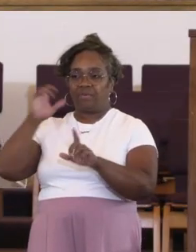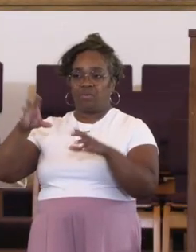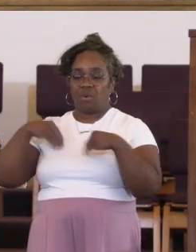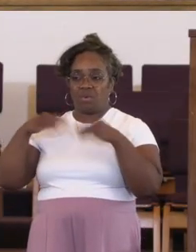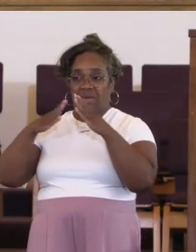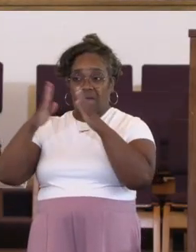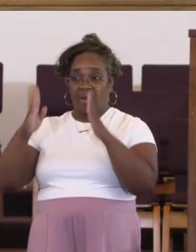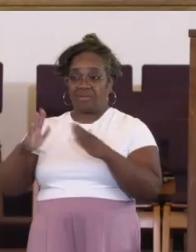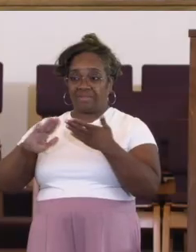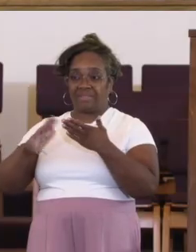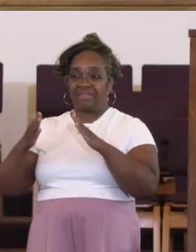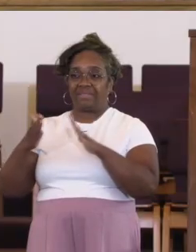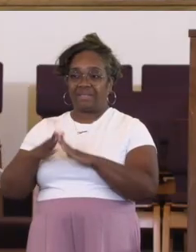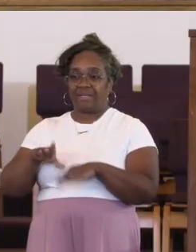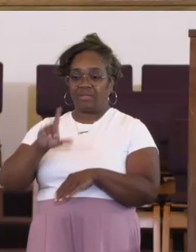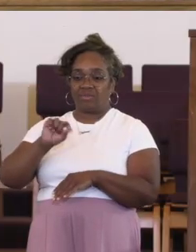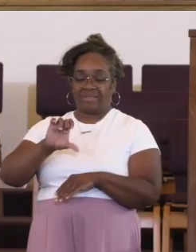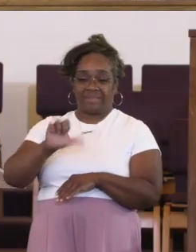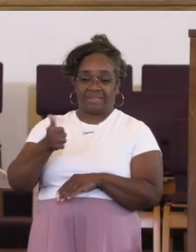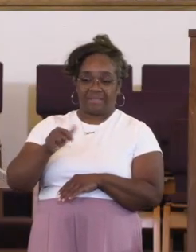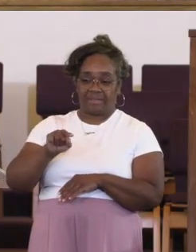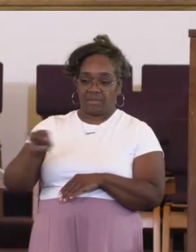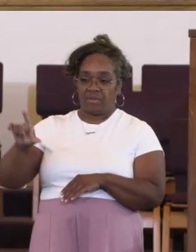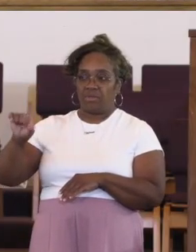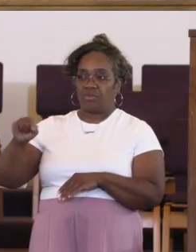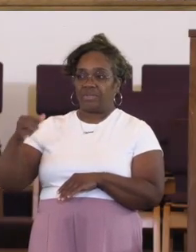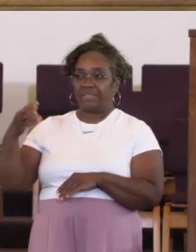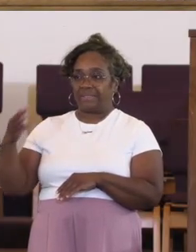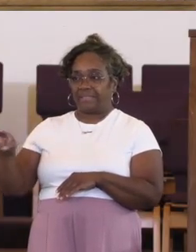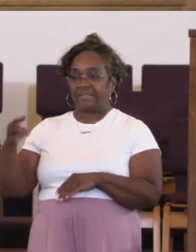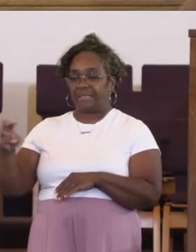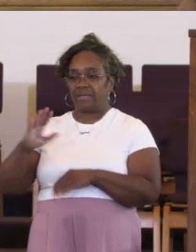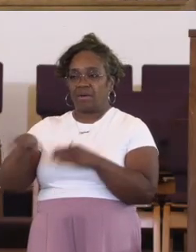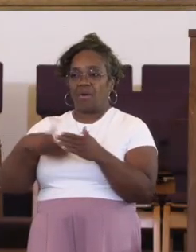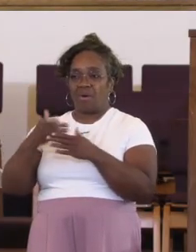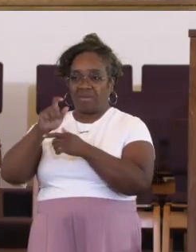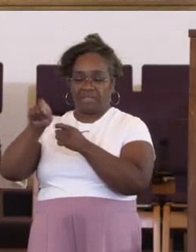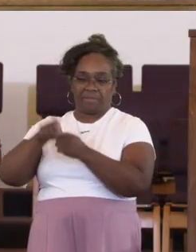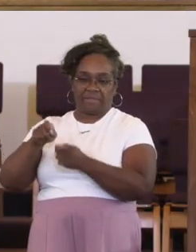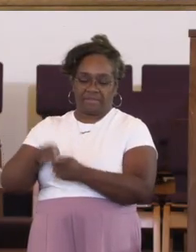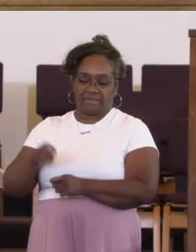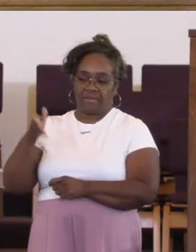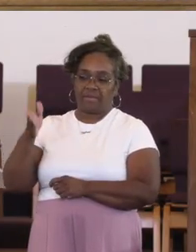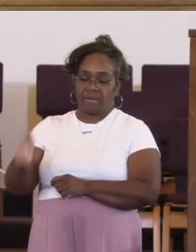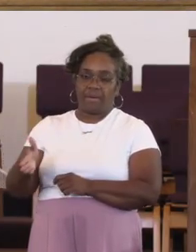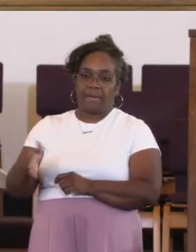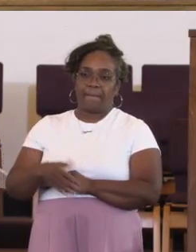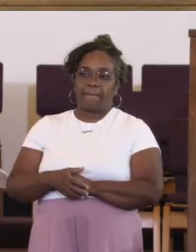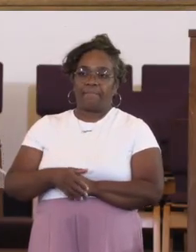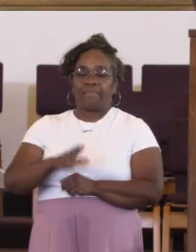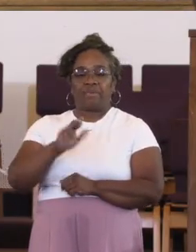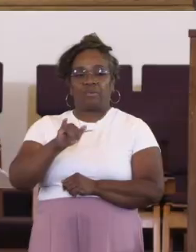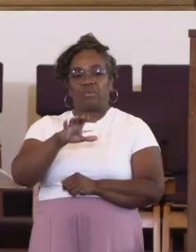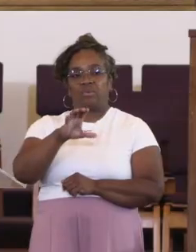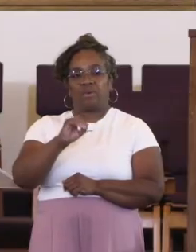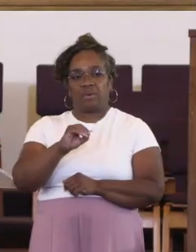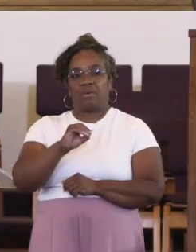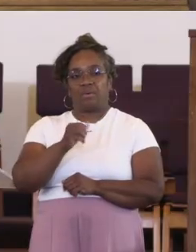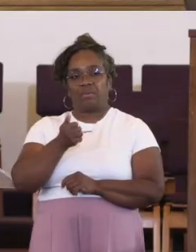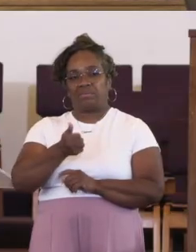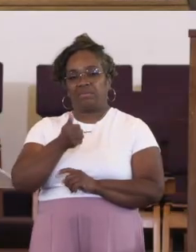2010 and 2016, all the details are there. There is, okay, Rico Razzo's an expert. He will take you through how that